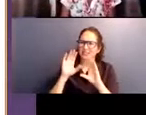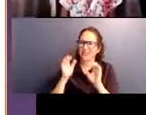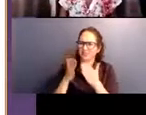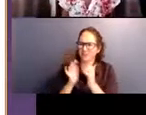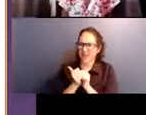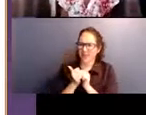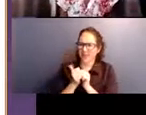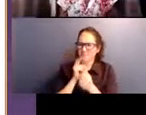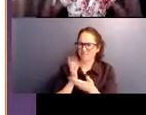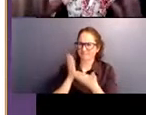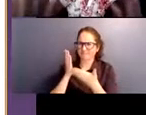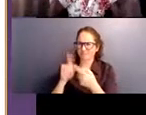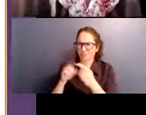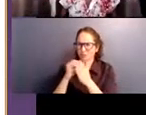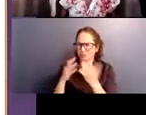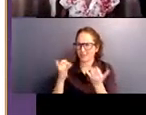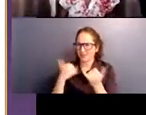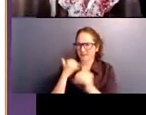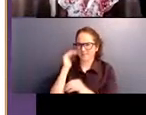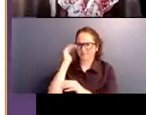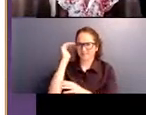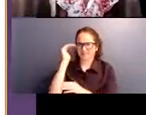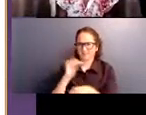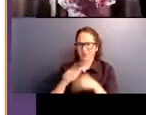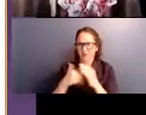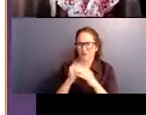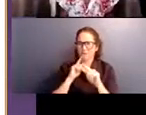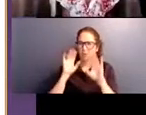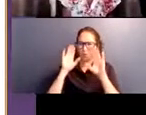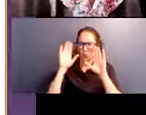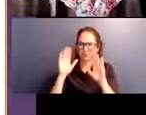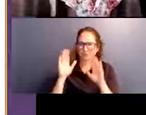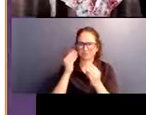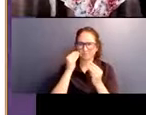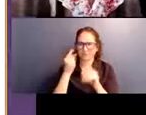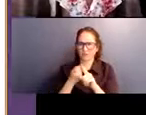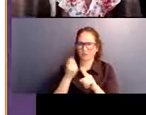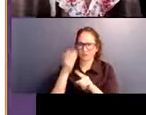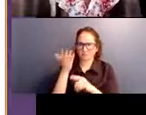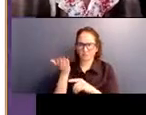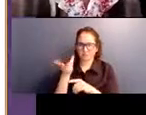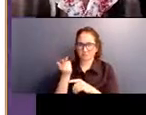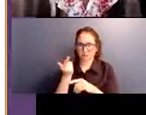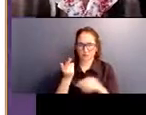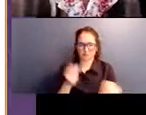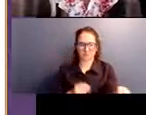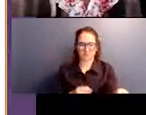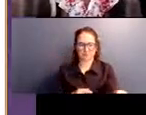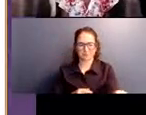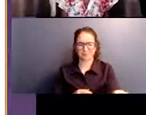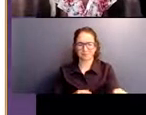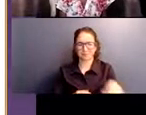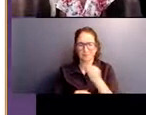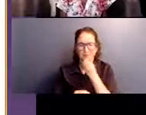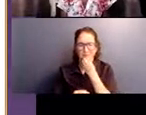and deliver it to our students now that we've got all of these wonderful gems from all of you? Well, as you're putting